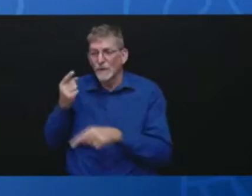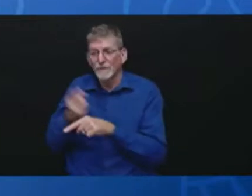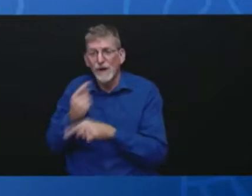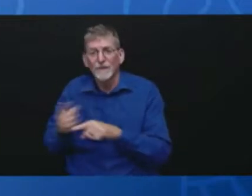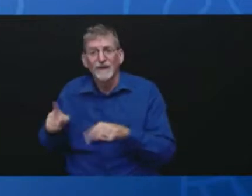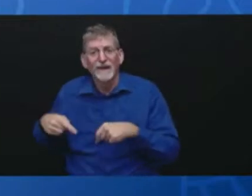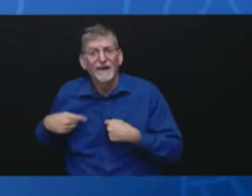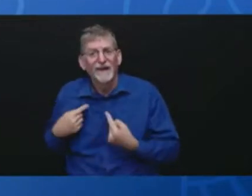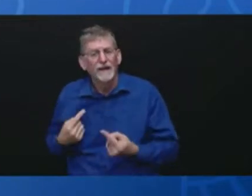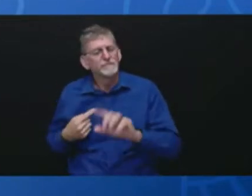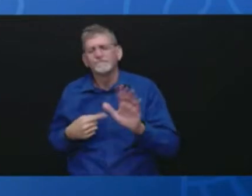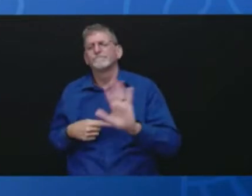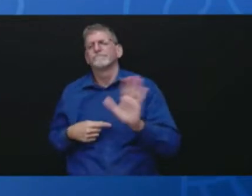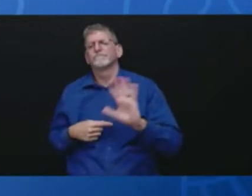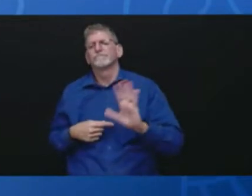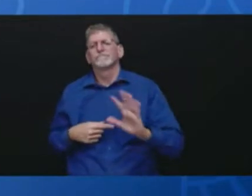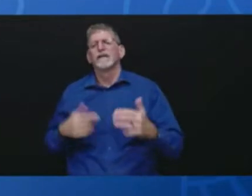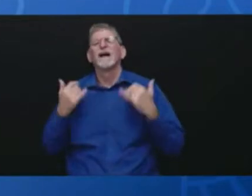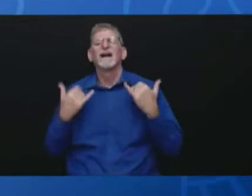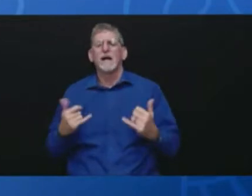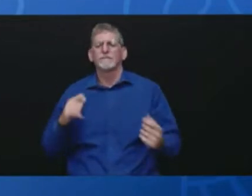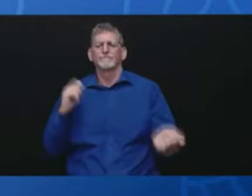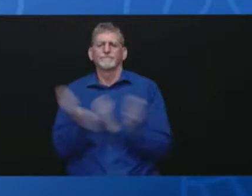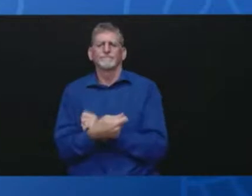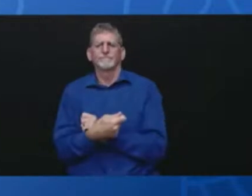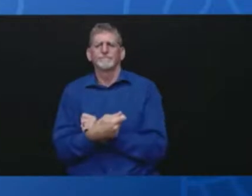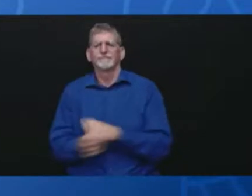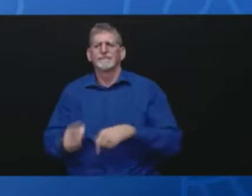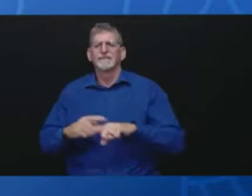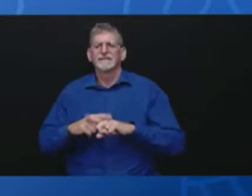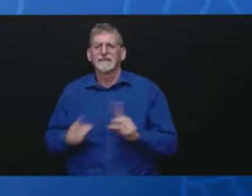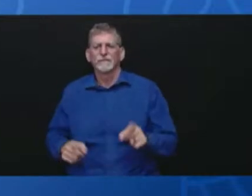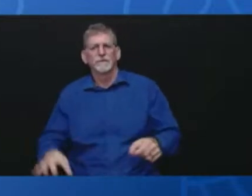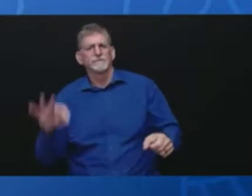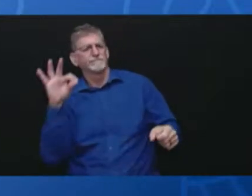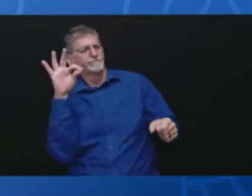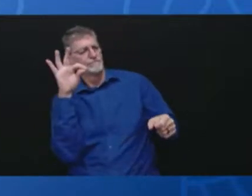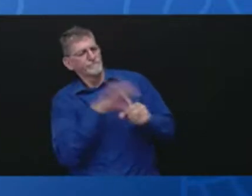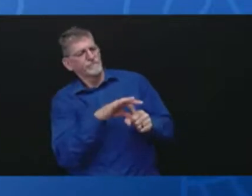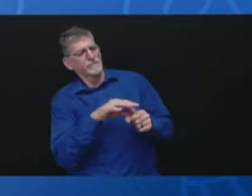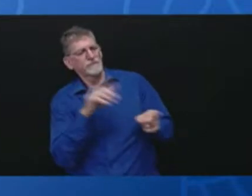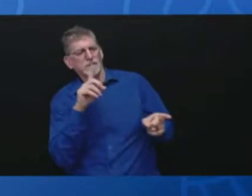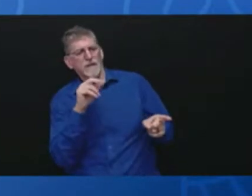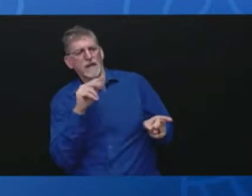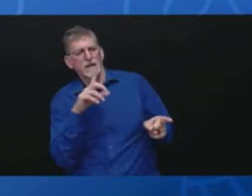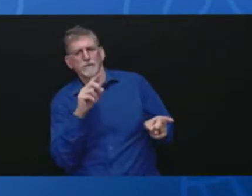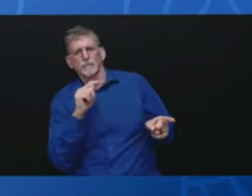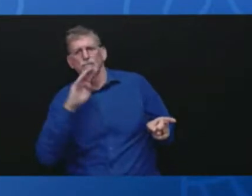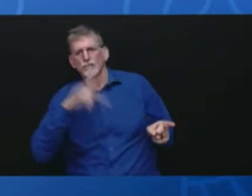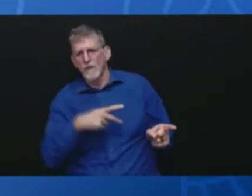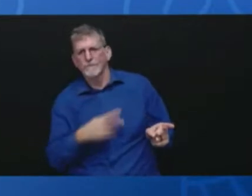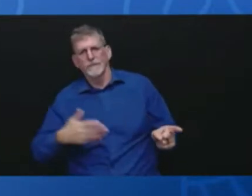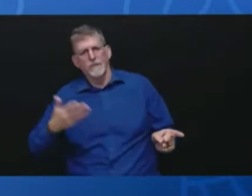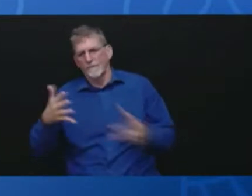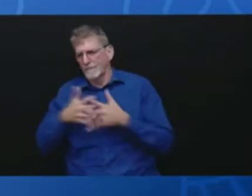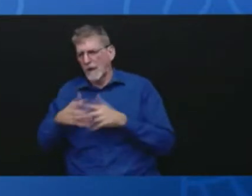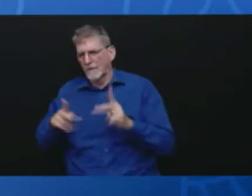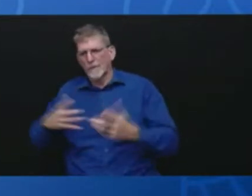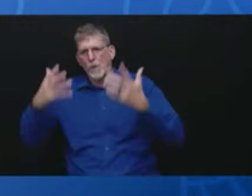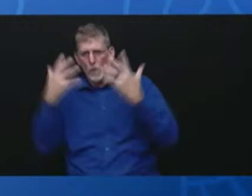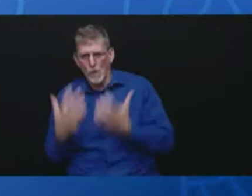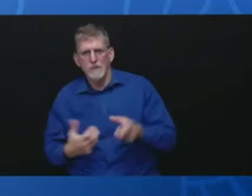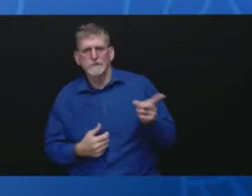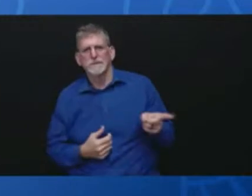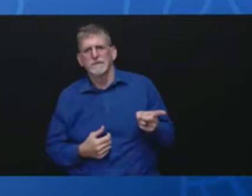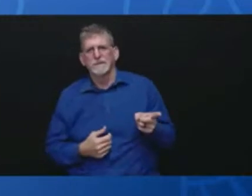the election of Donald Trump, as the American people have said. What has happened in the past is now unacceptable. We see the impact